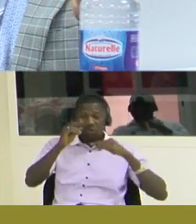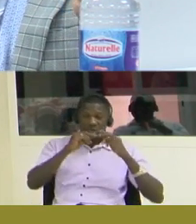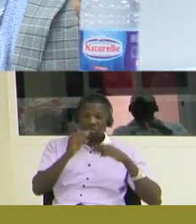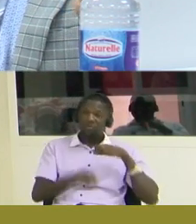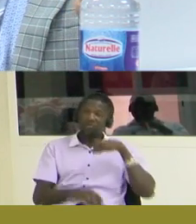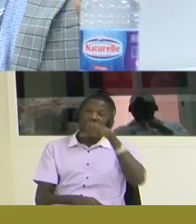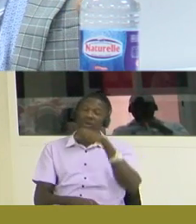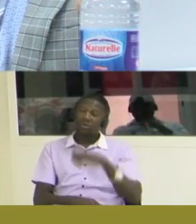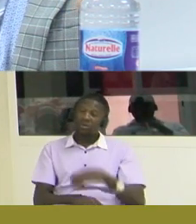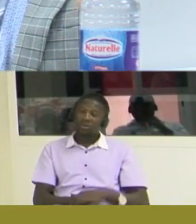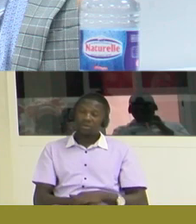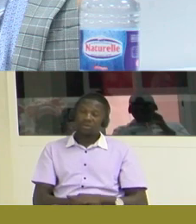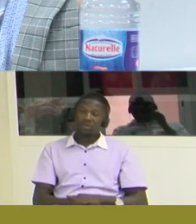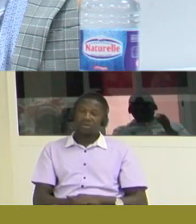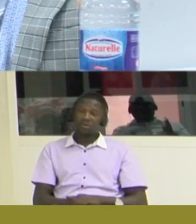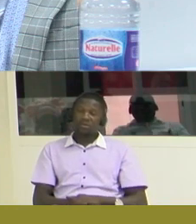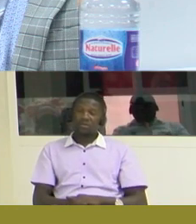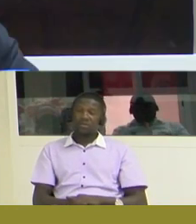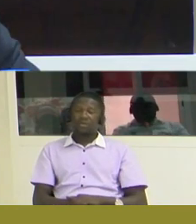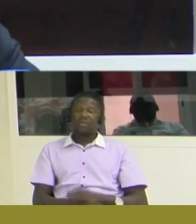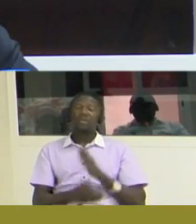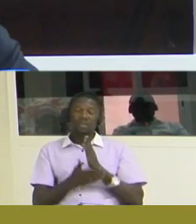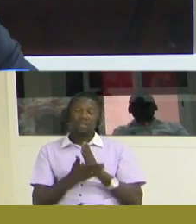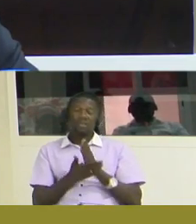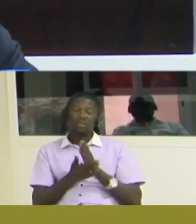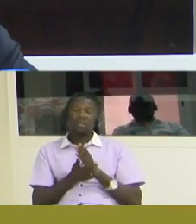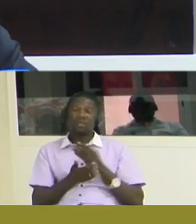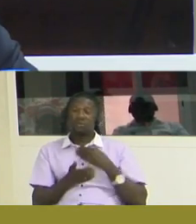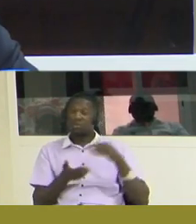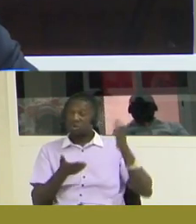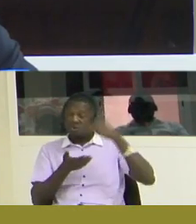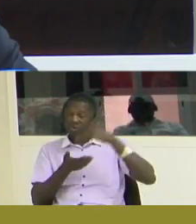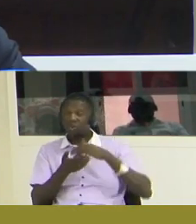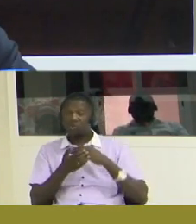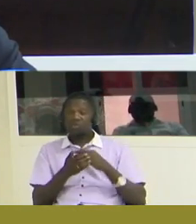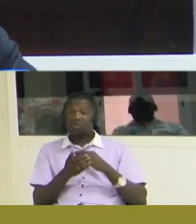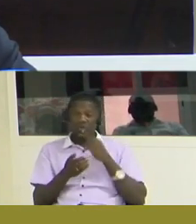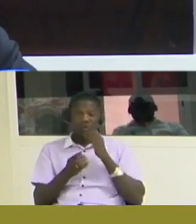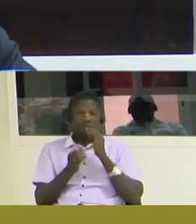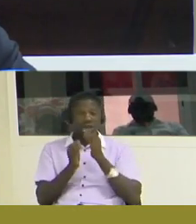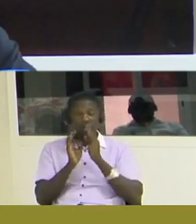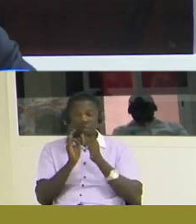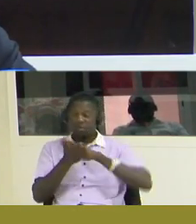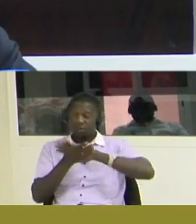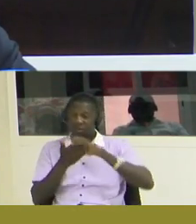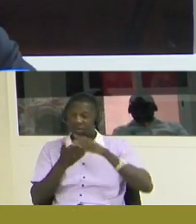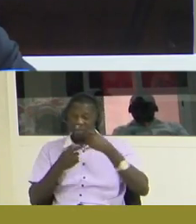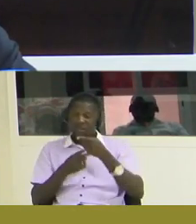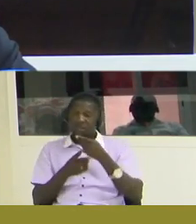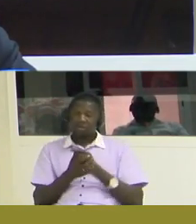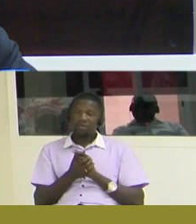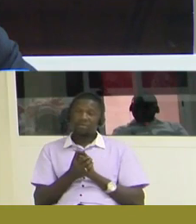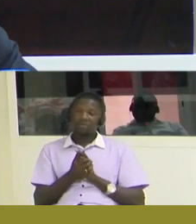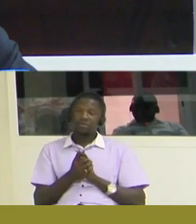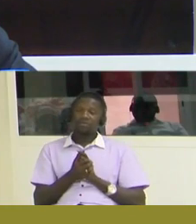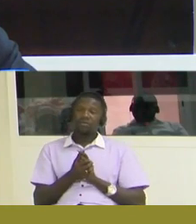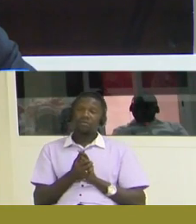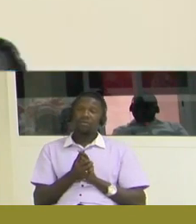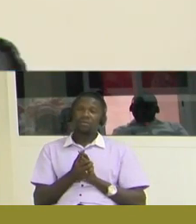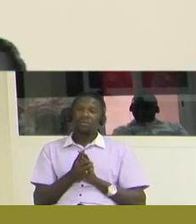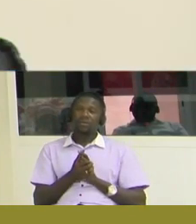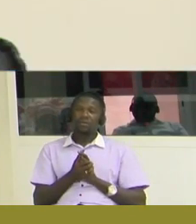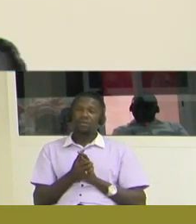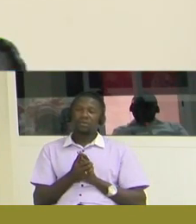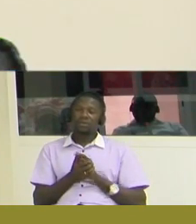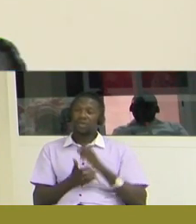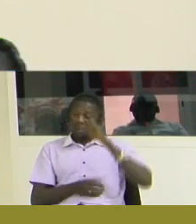story the head of state makes a declaration of the occurrence of